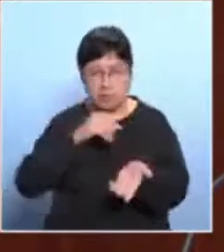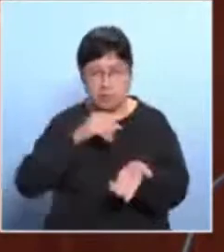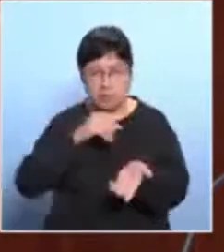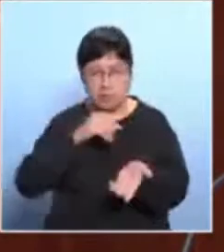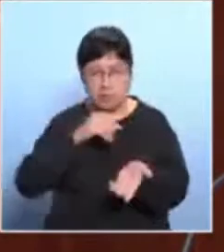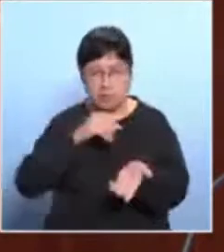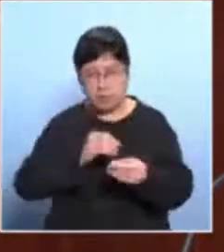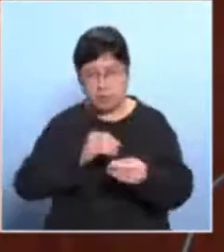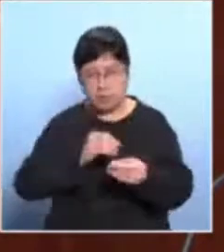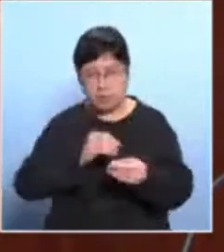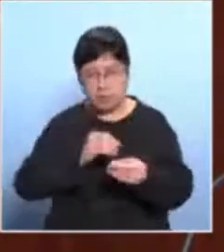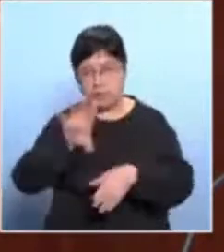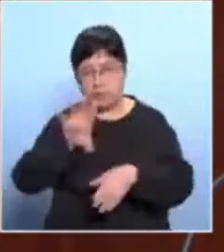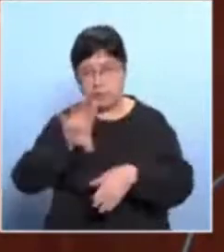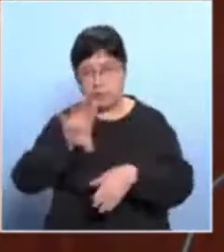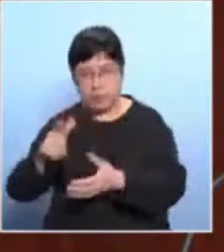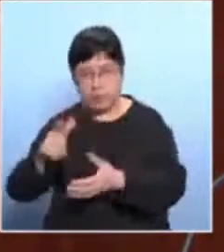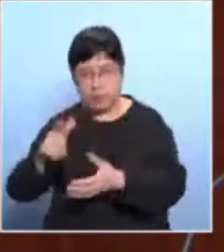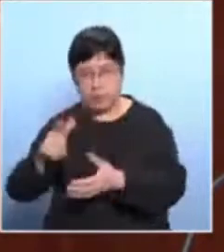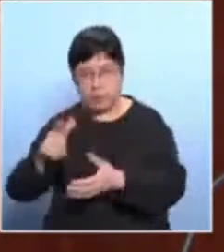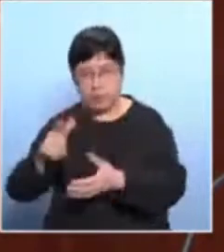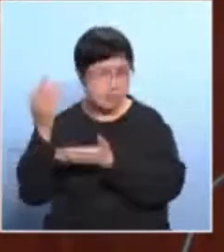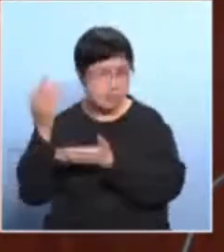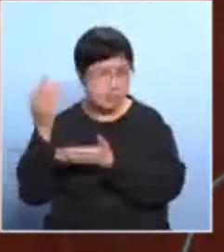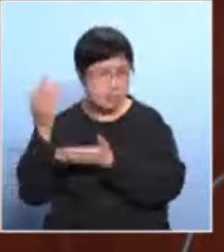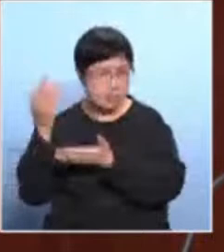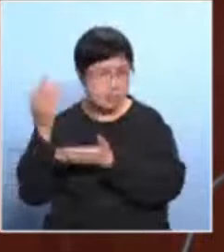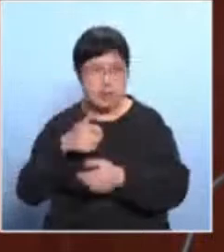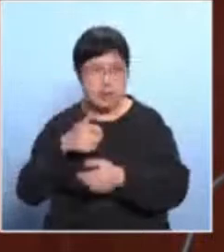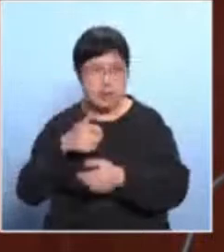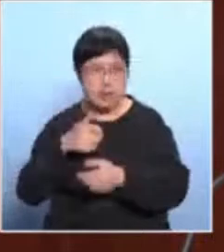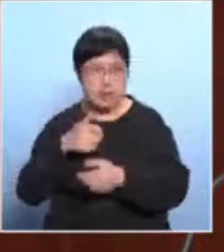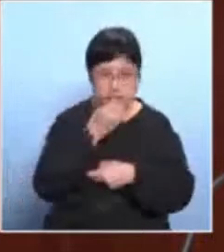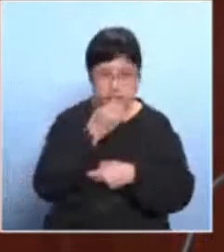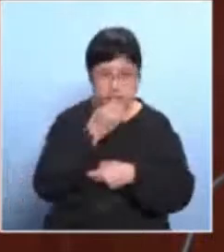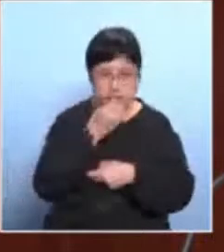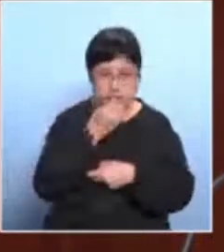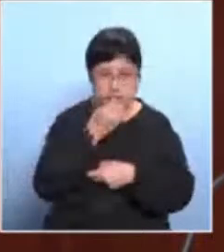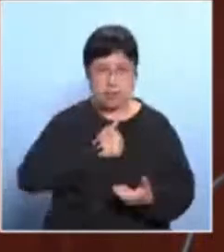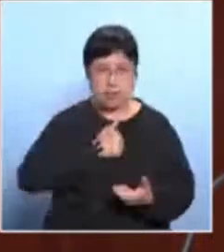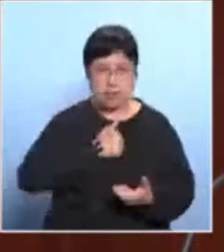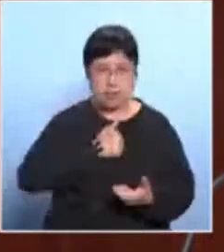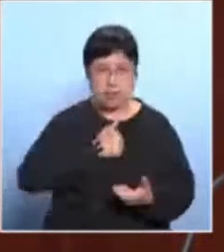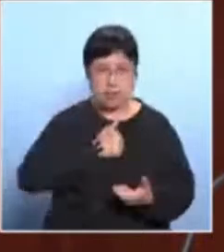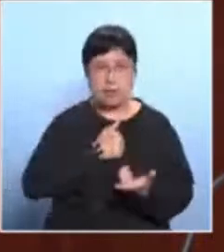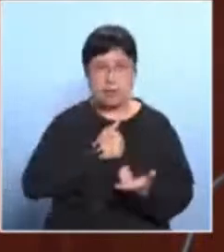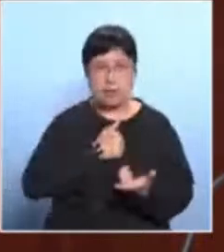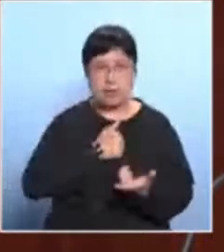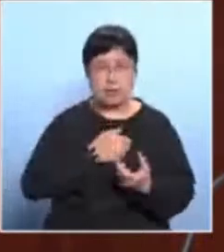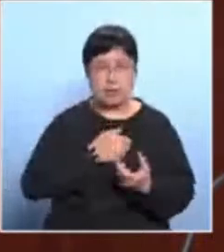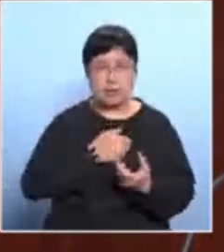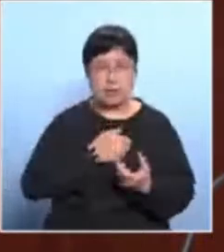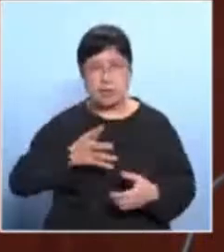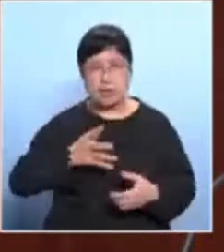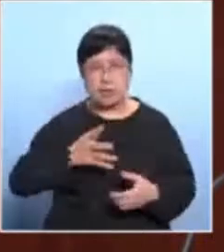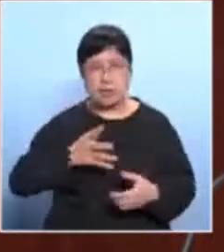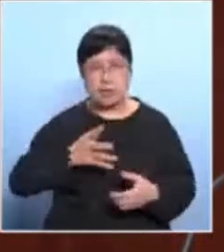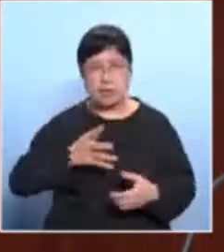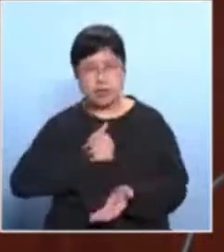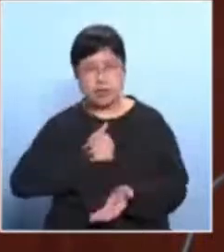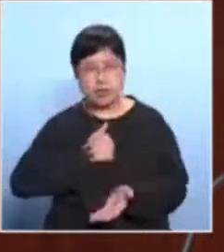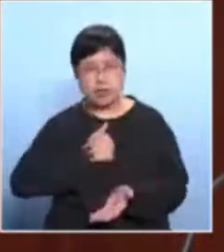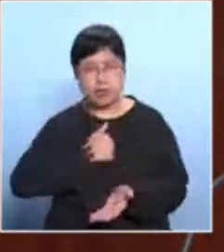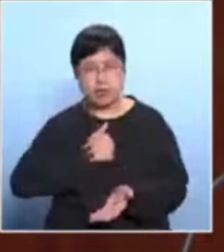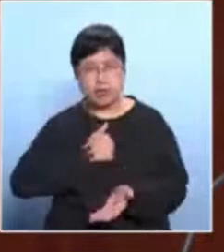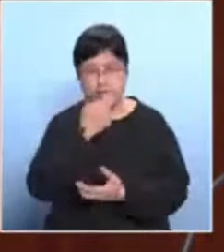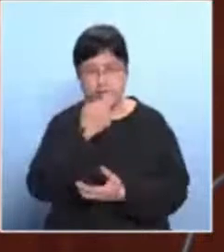scheme to include audiologists, dietitians, clinical psychologists, speech therapists, and allowing the shared use